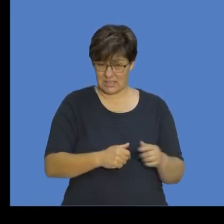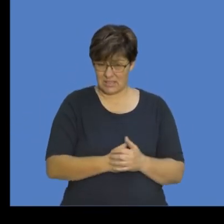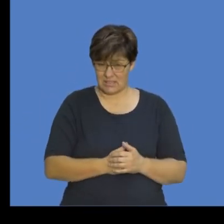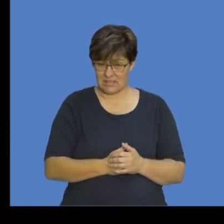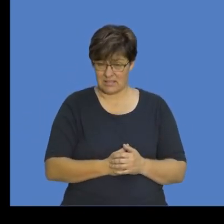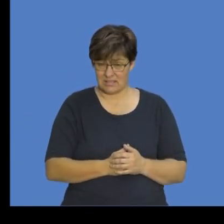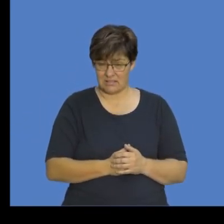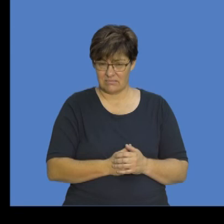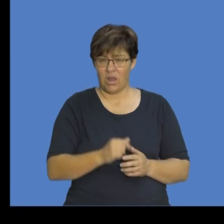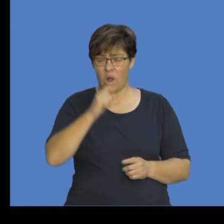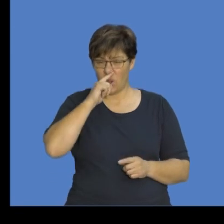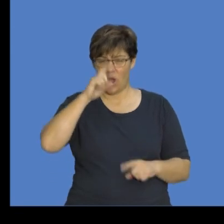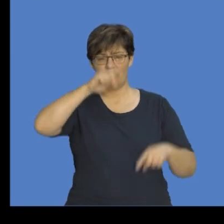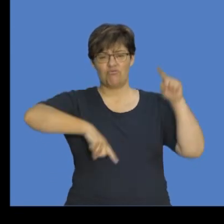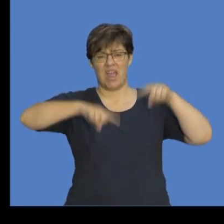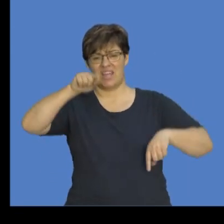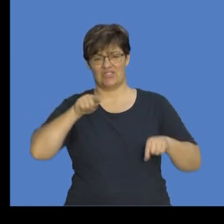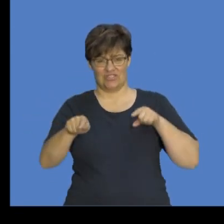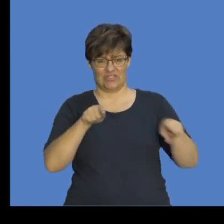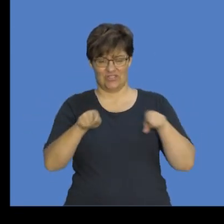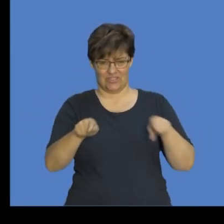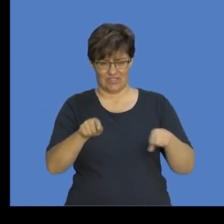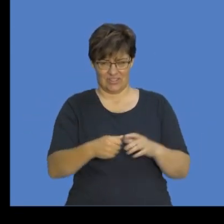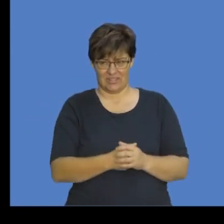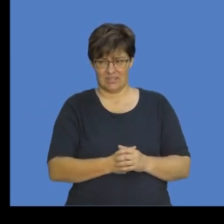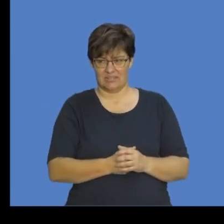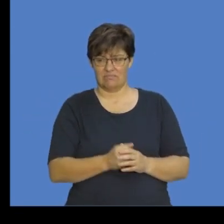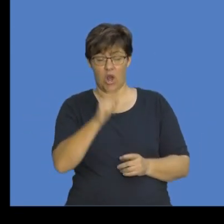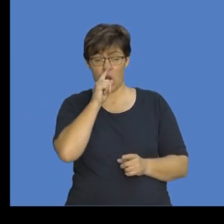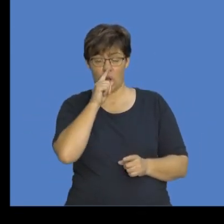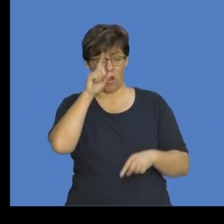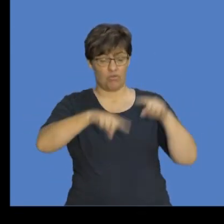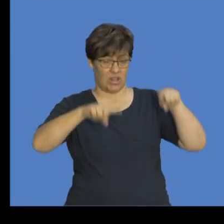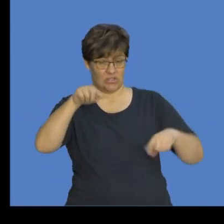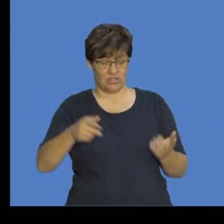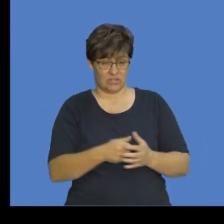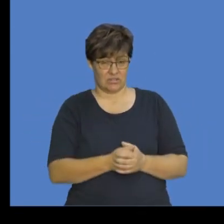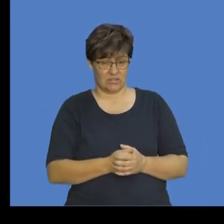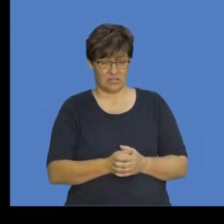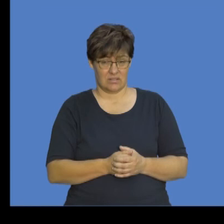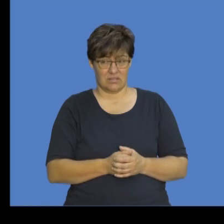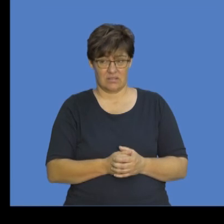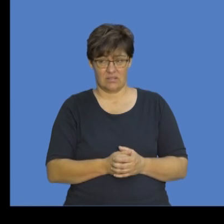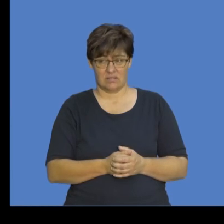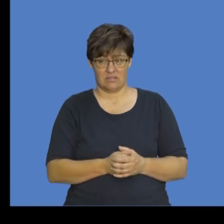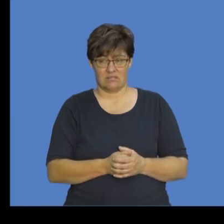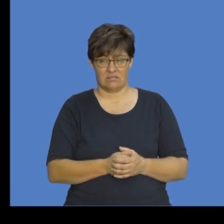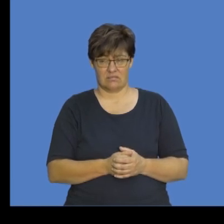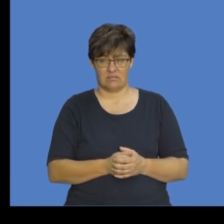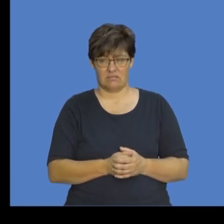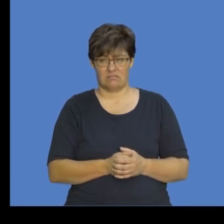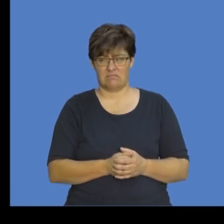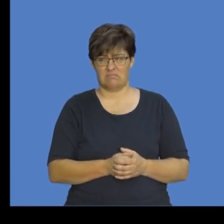Now, we're going to look at the range for both questions. If you look at the range, I think this